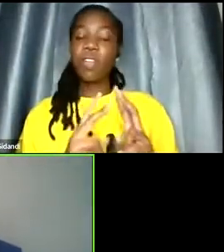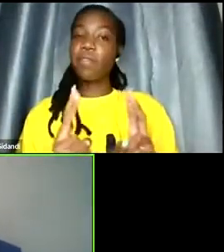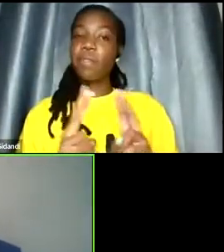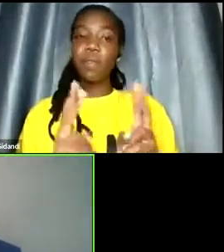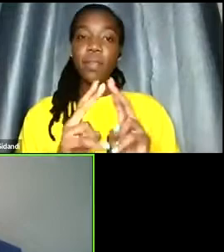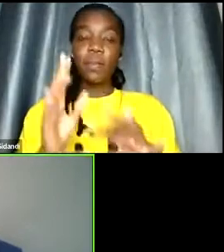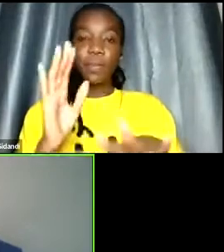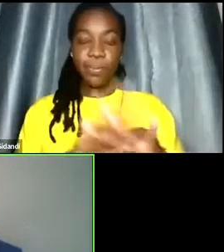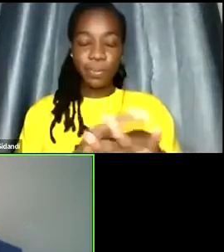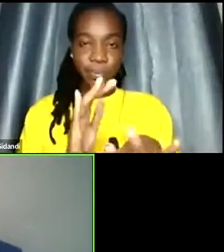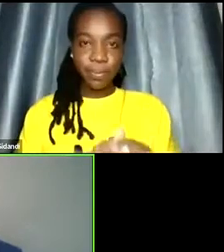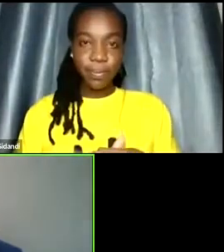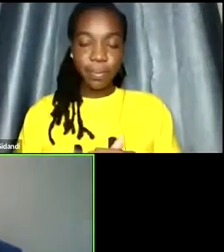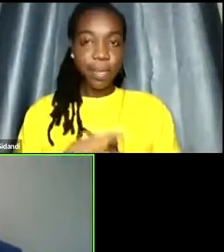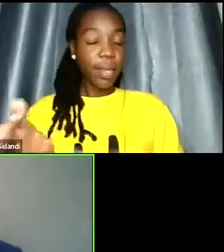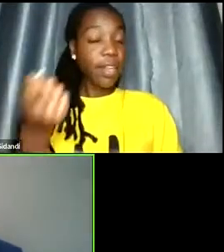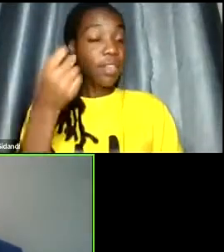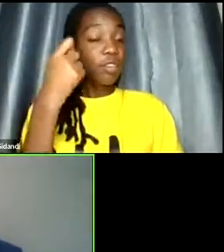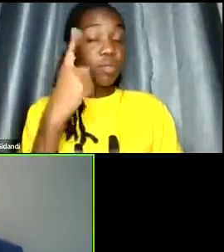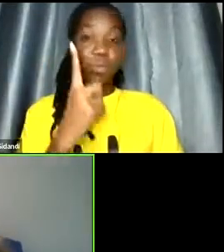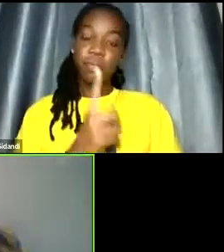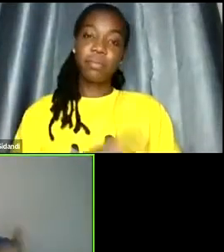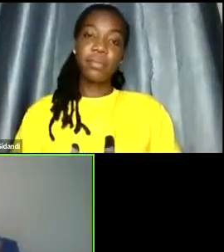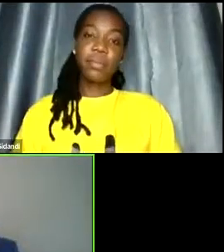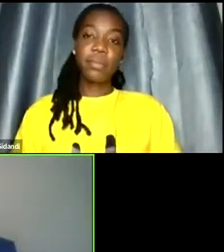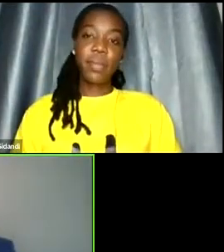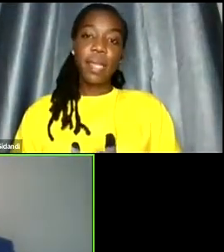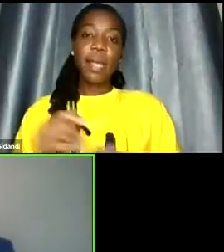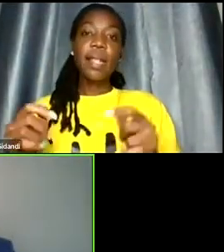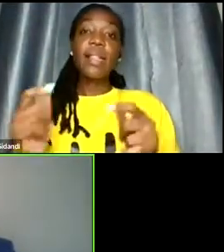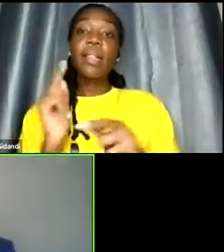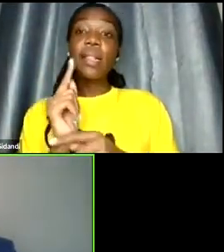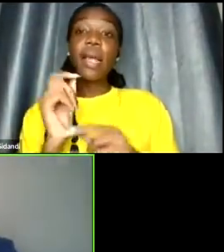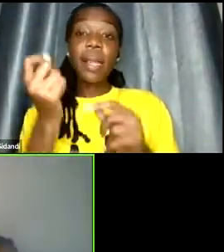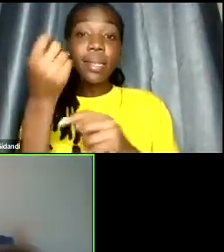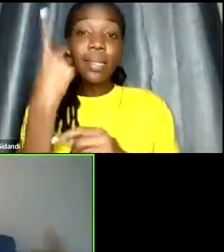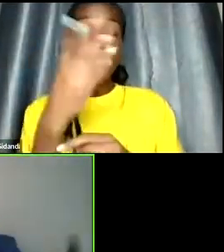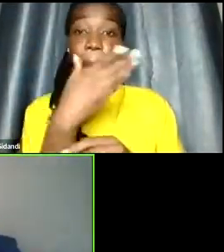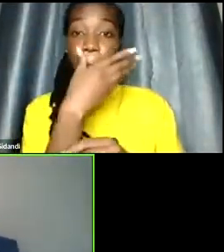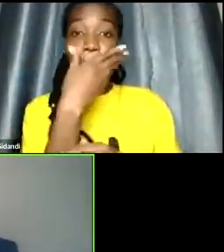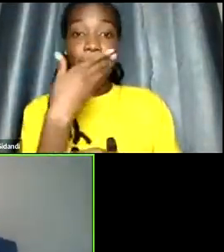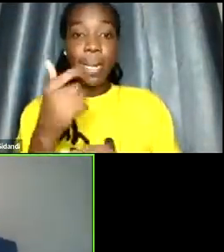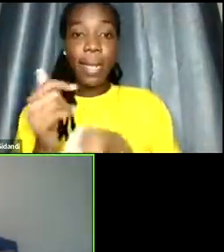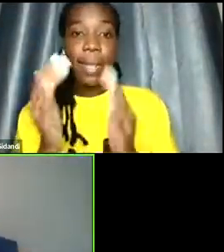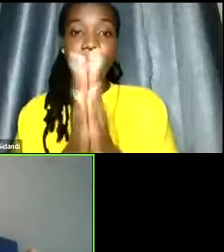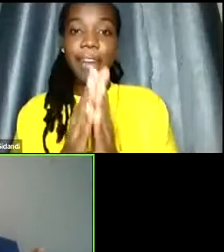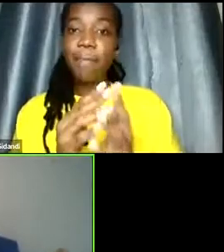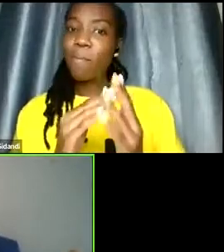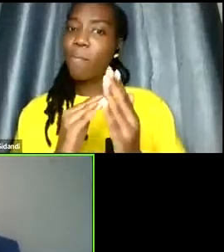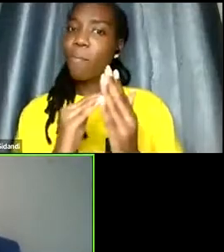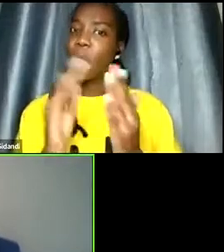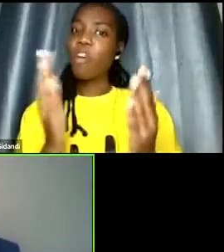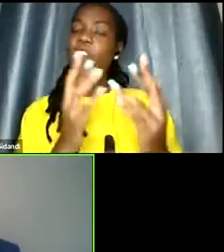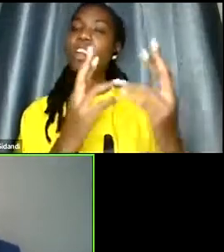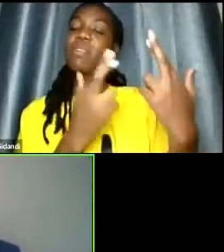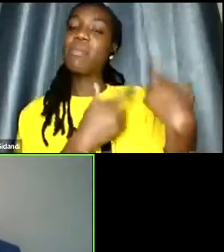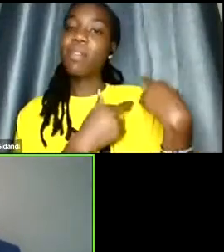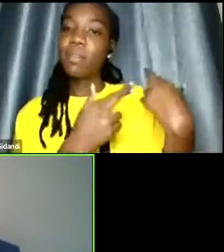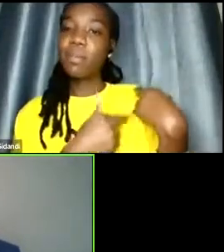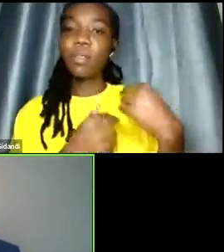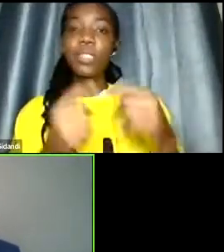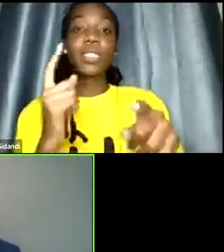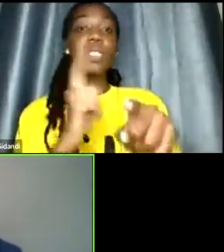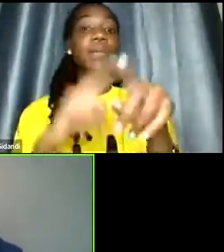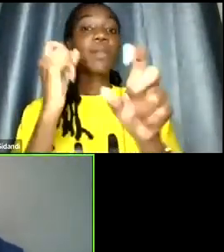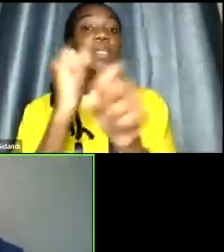at this thing. They understood for the first time. And they understood me even better. And they were more responsive when I gave them, work instructions now,